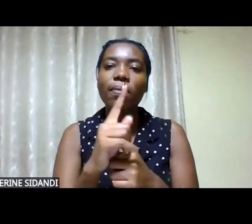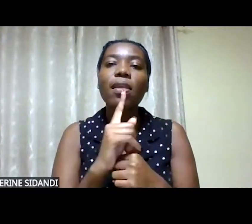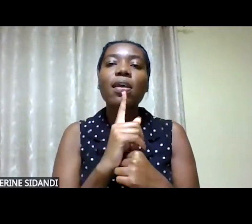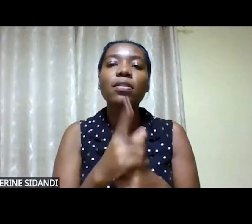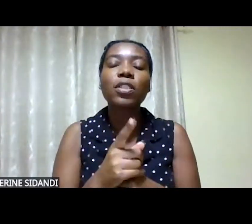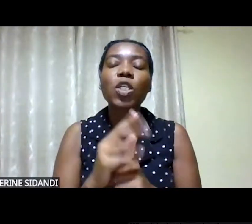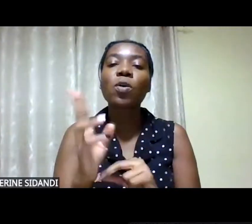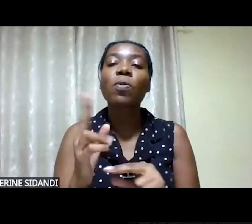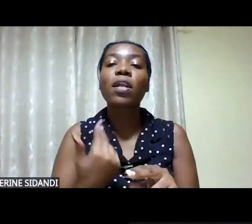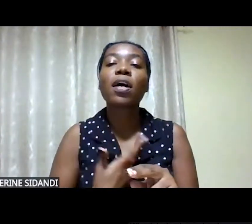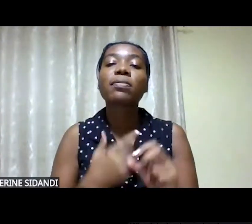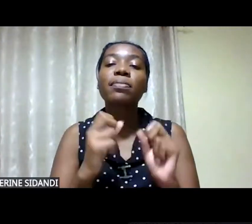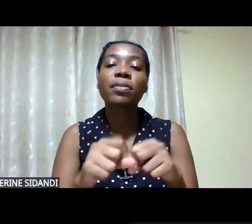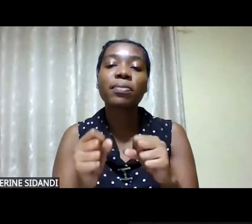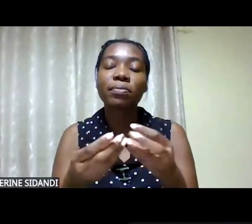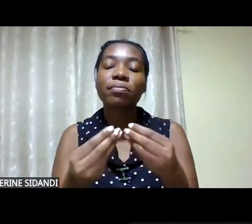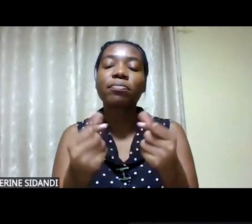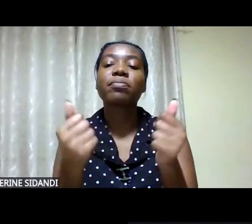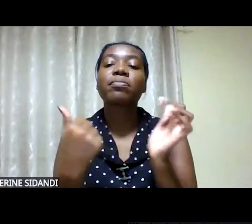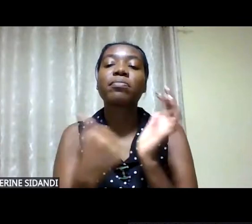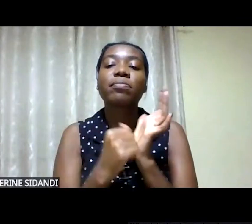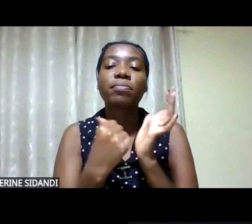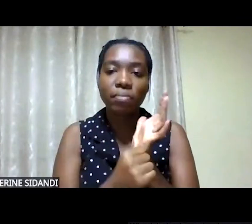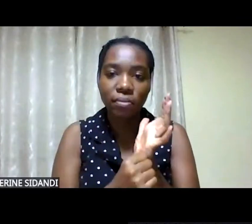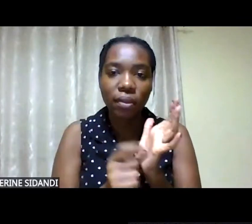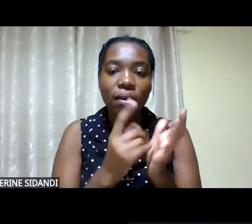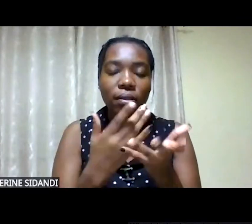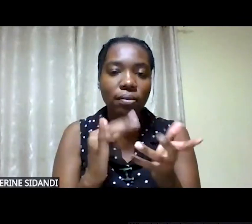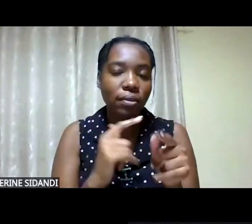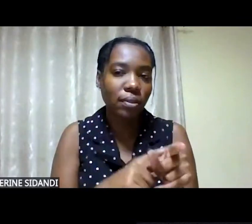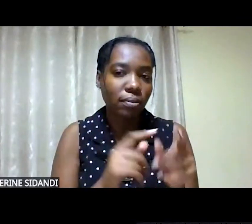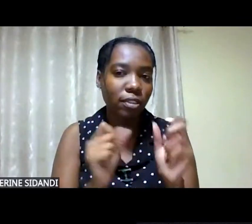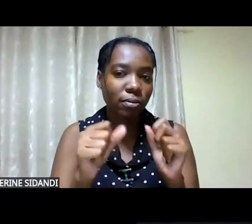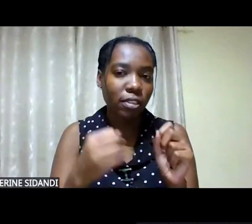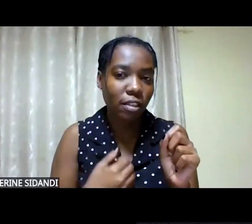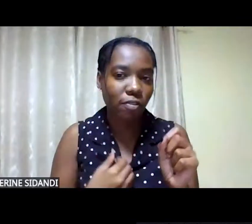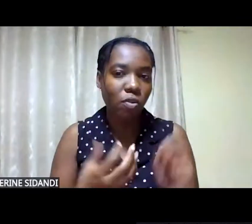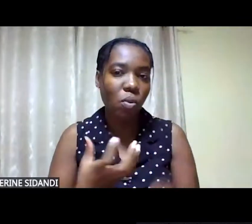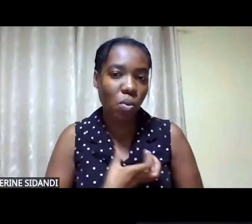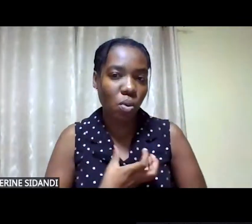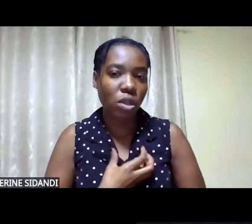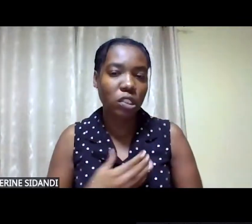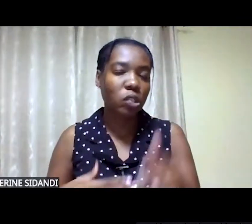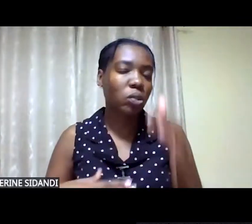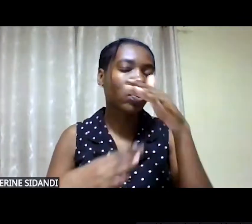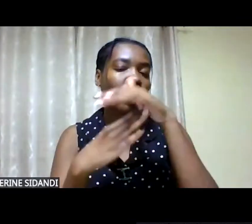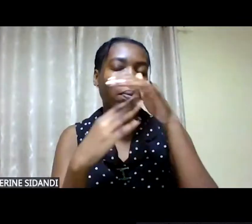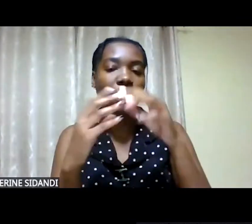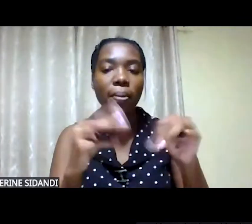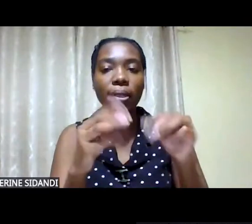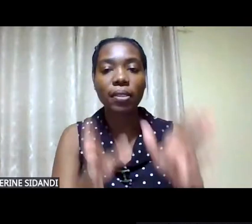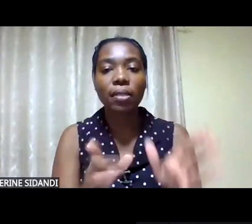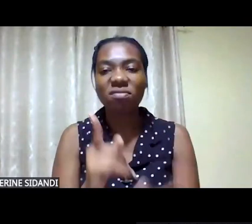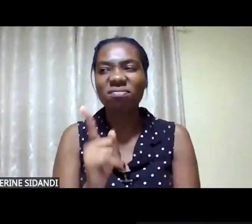to solve the problem. Because sometimes you find, especially if it's the owner or a top level manager, they're just worried about